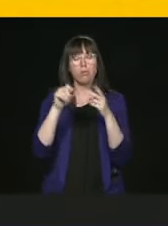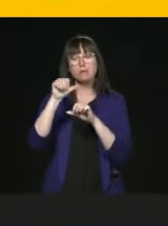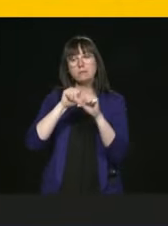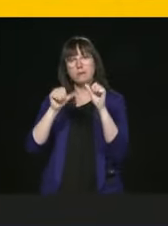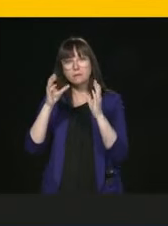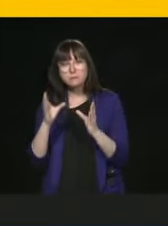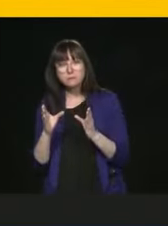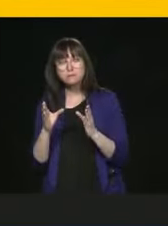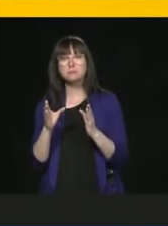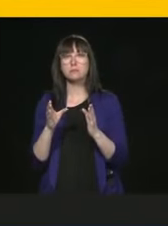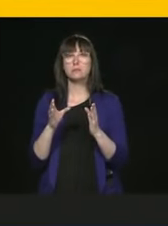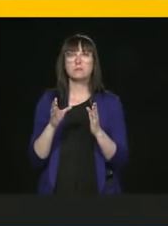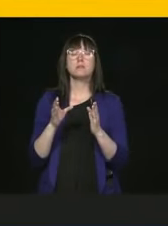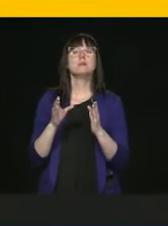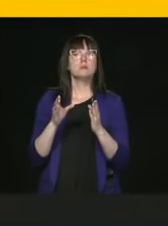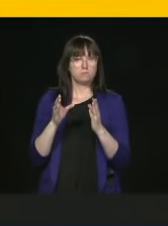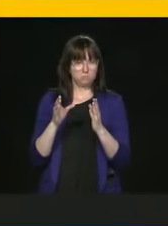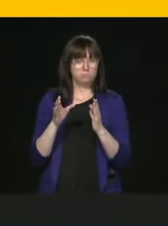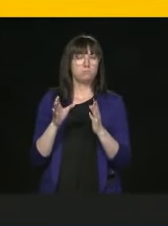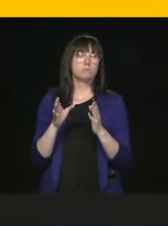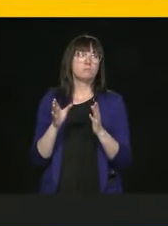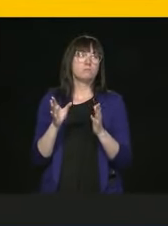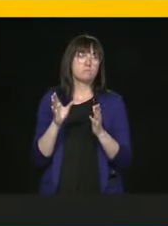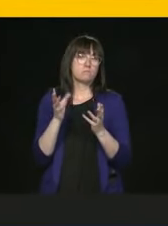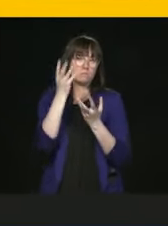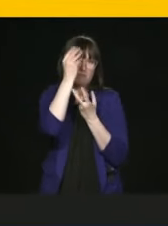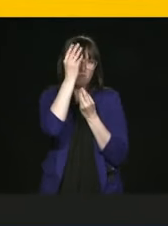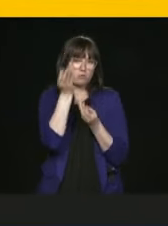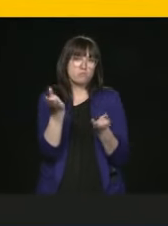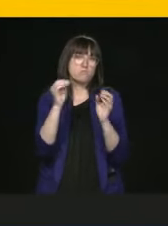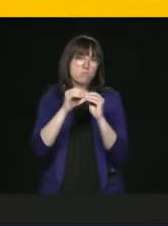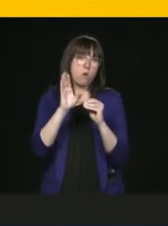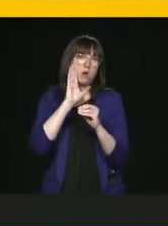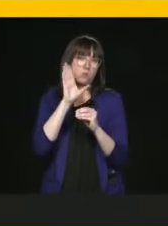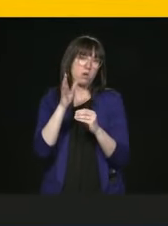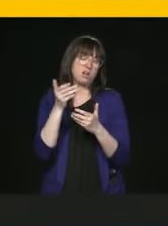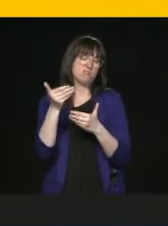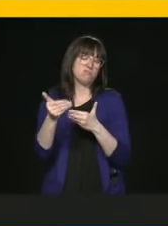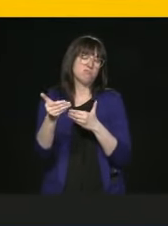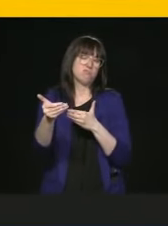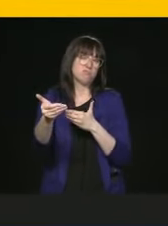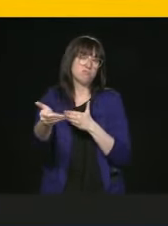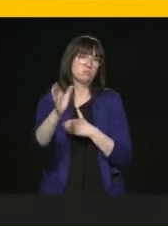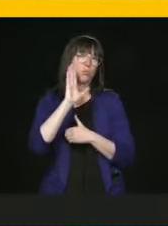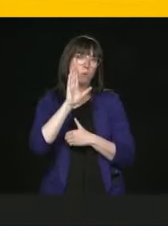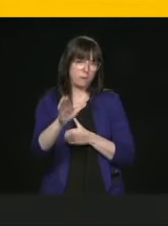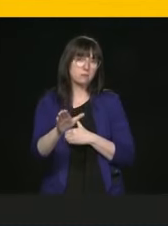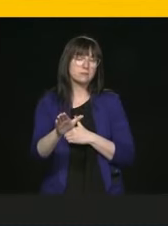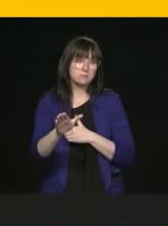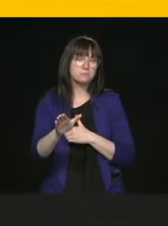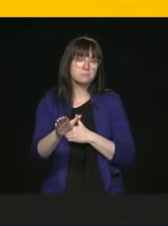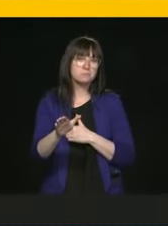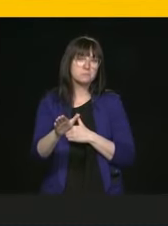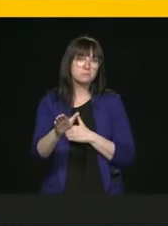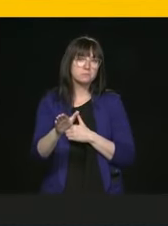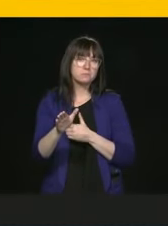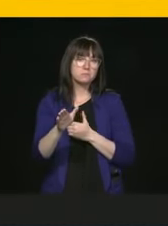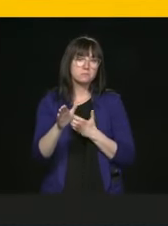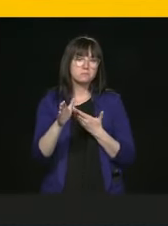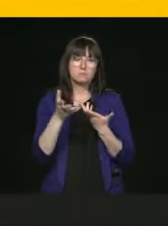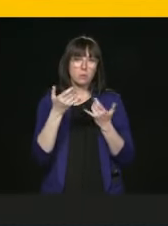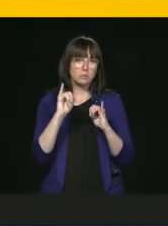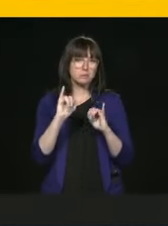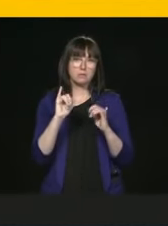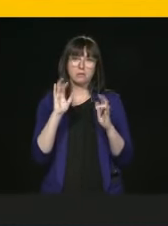have more to say about that as those discussions continue and that reality comes closer.